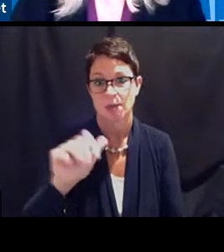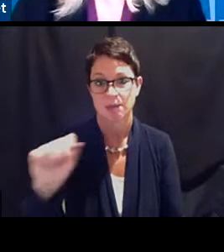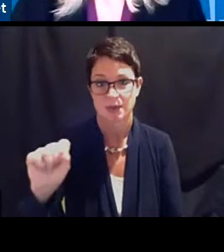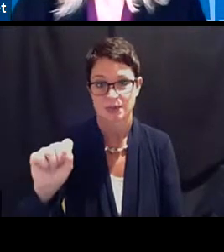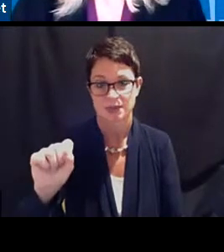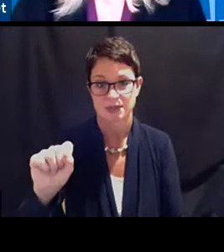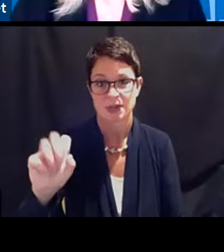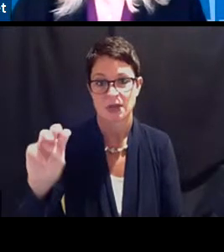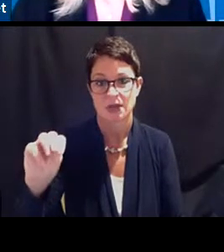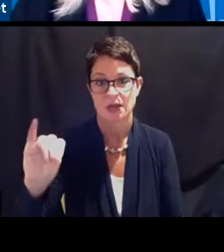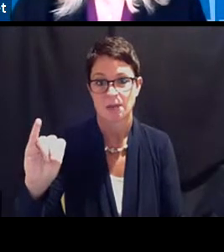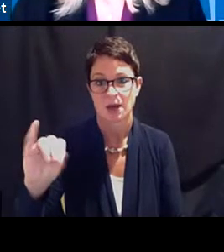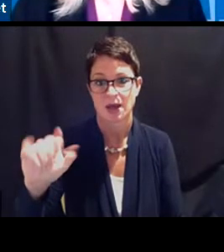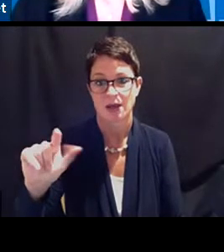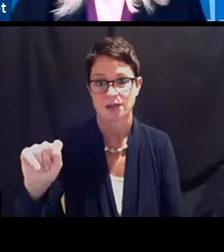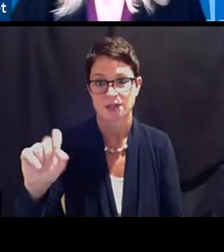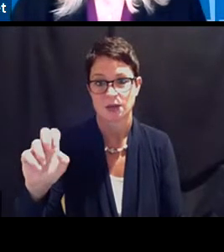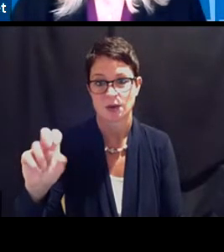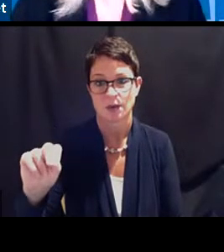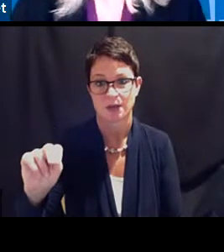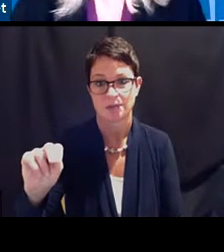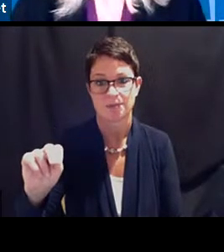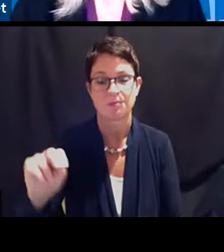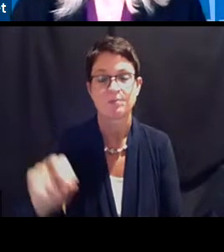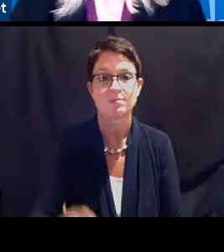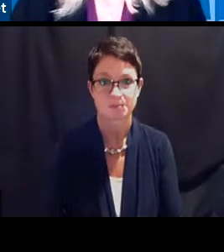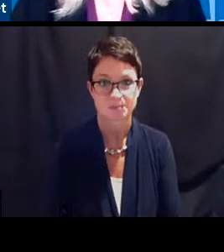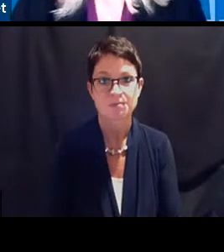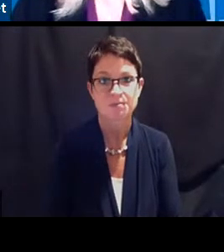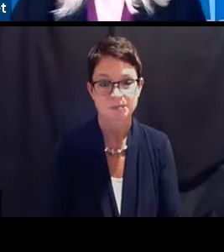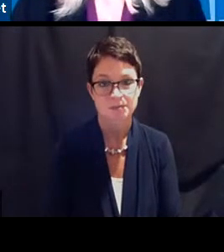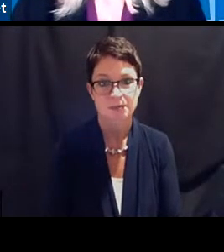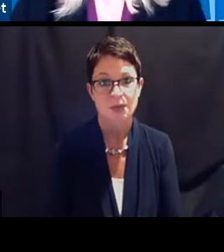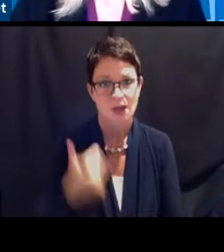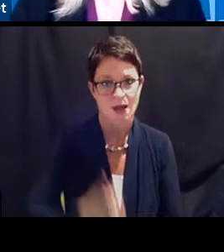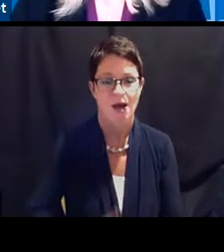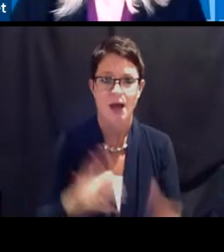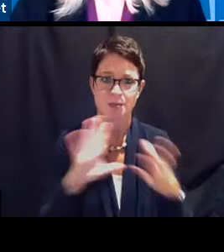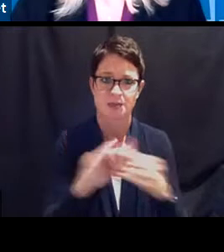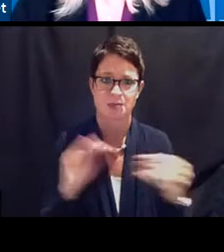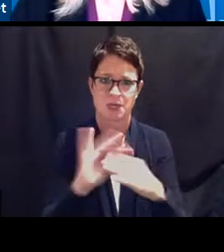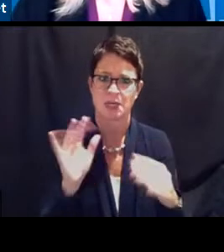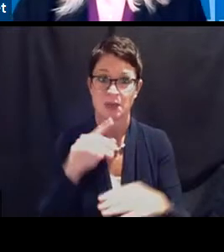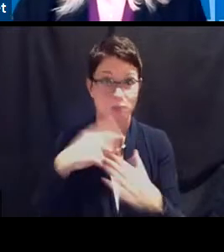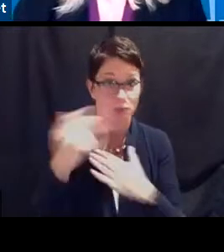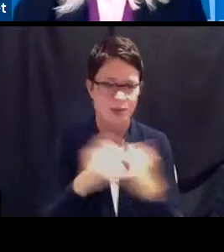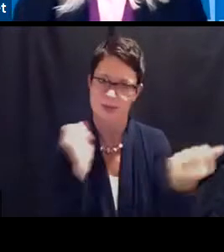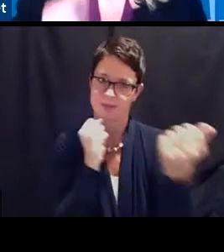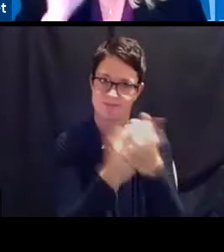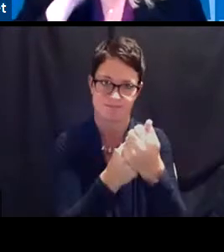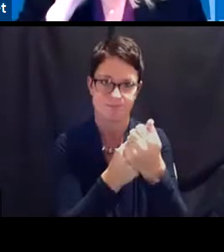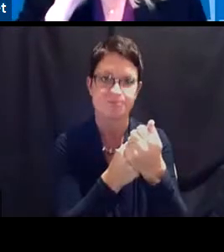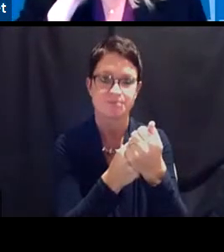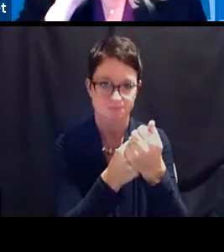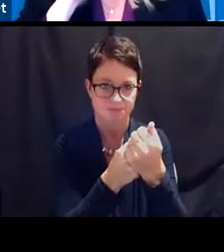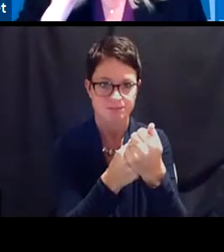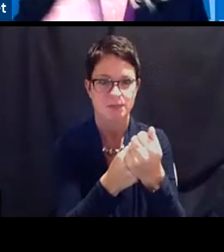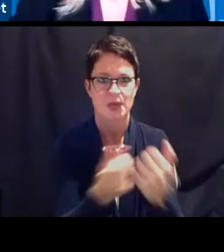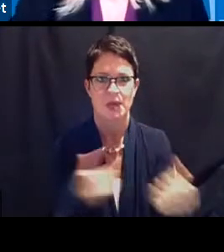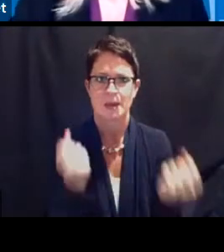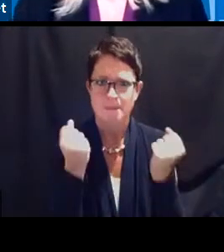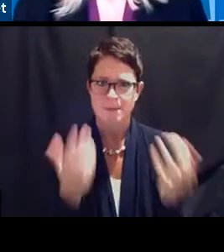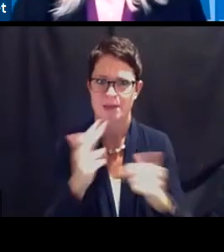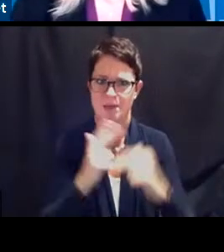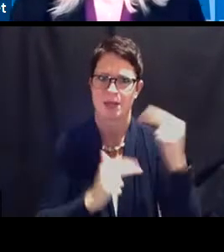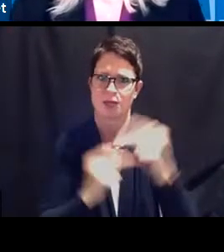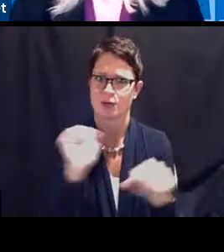THOMAS Milton, MILTON. I am speaking in favor of this project, the many